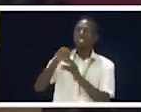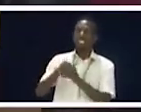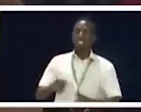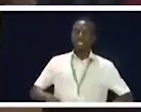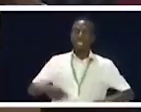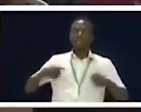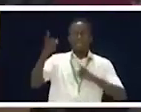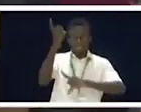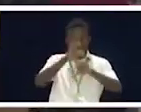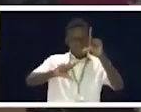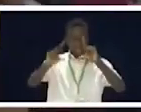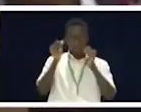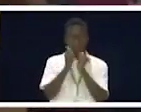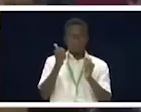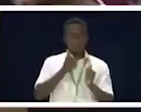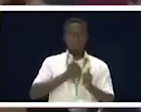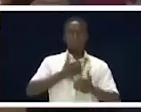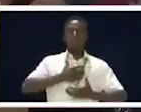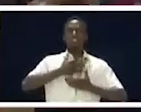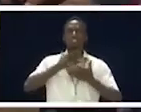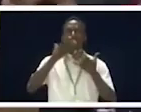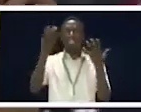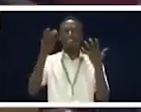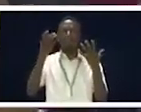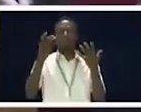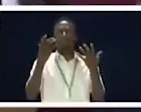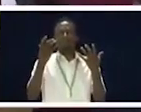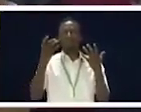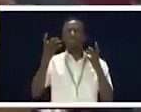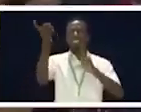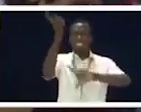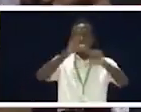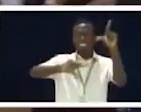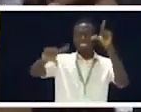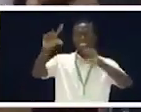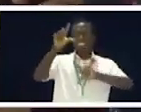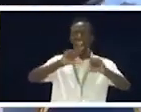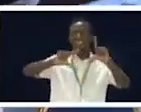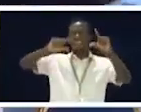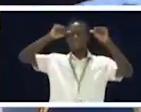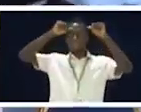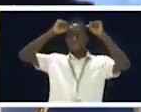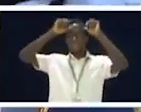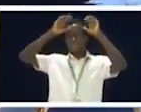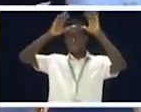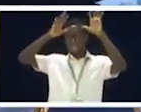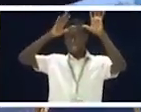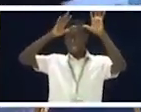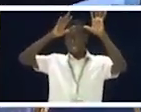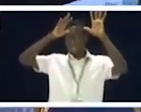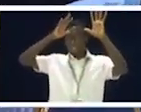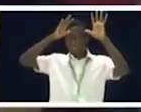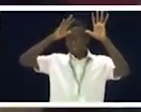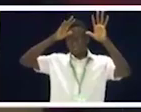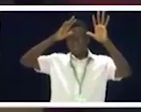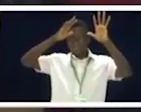me, with a very loud voice, with every strength that I can muster in you? Say, Father,